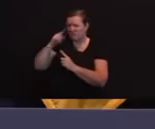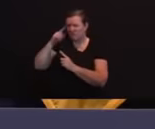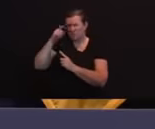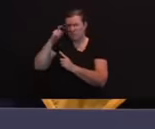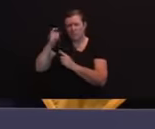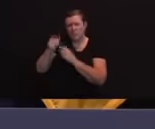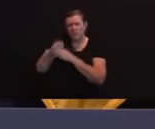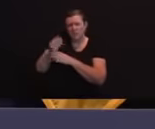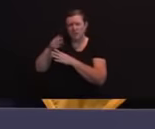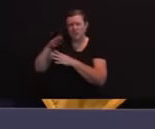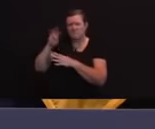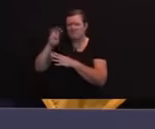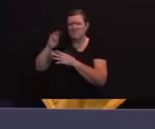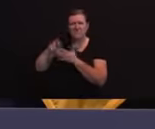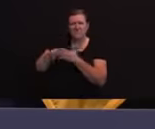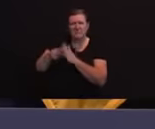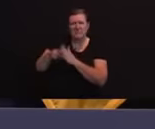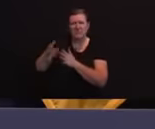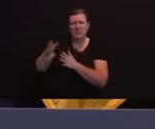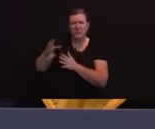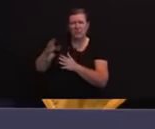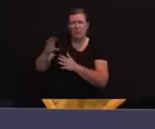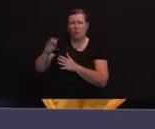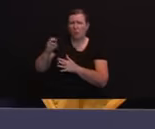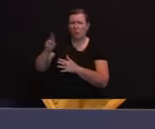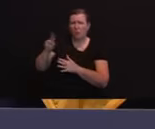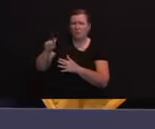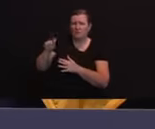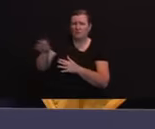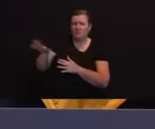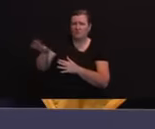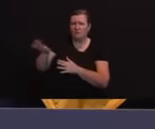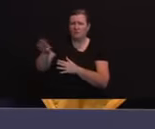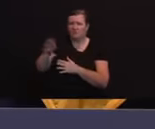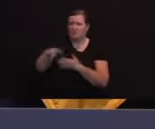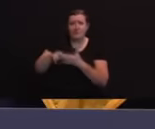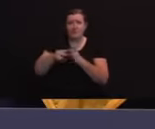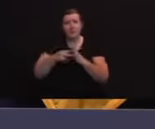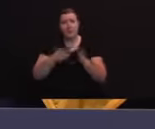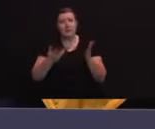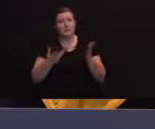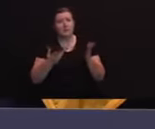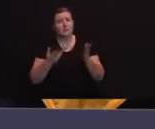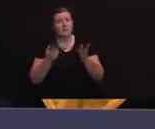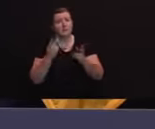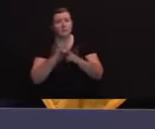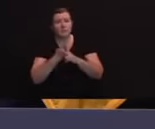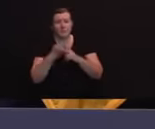cohorting means. And let me be blunt. That means keeping folks separated.